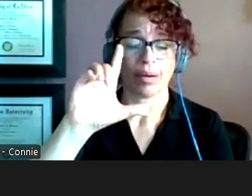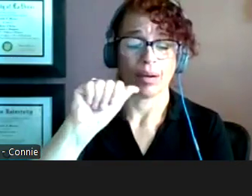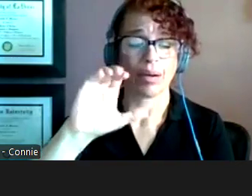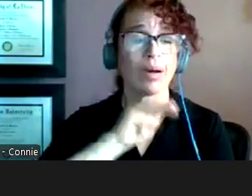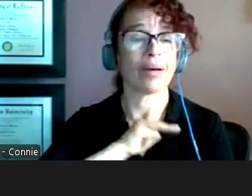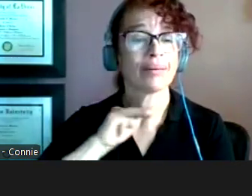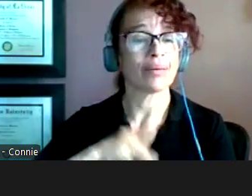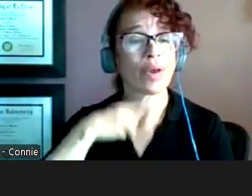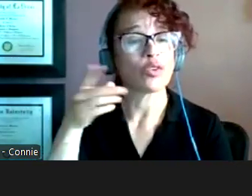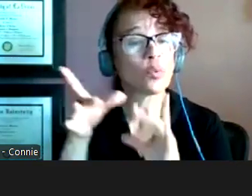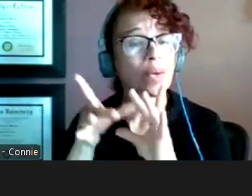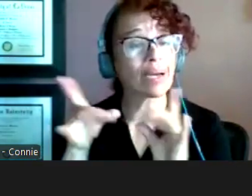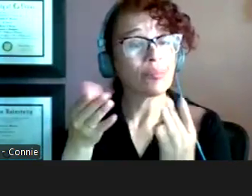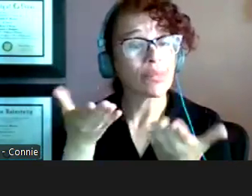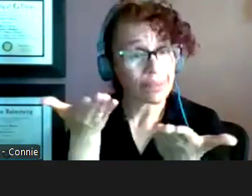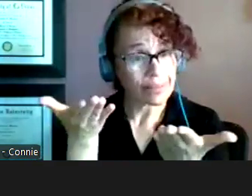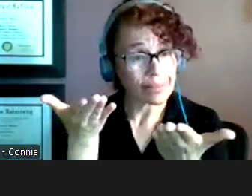make a comment.